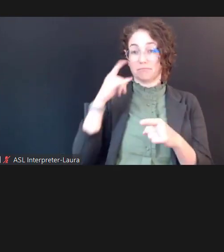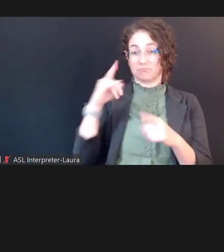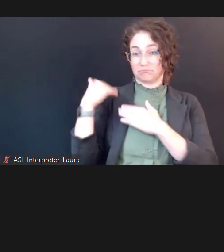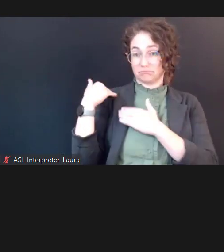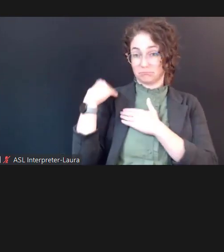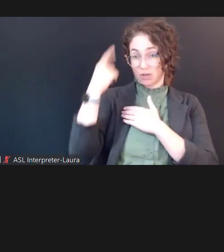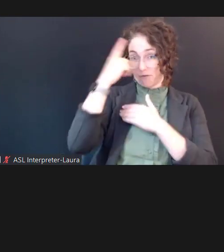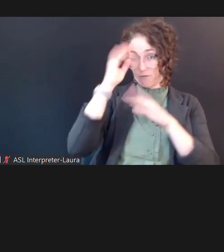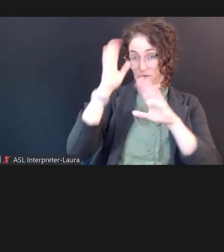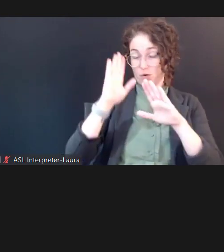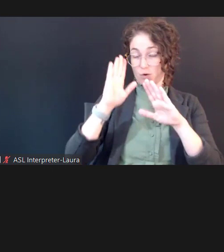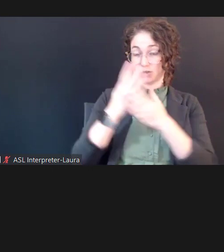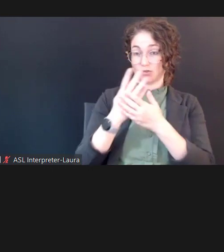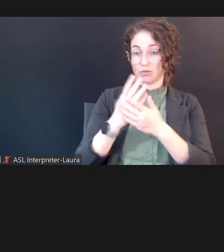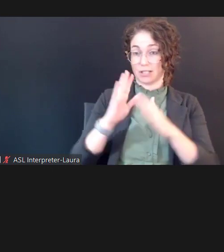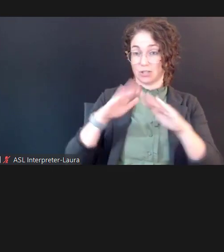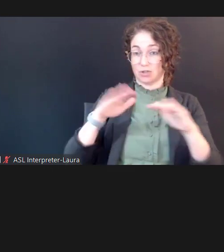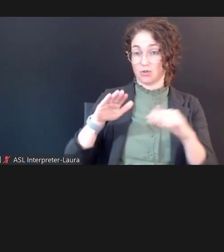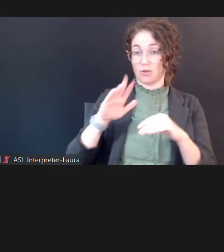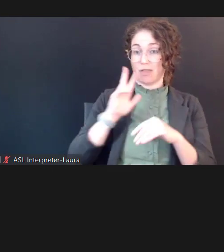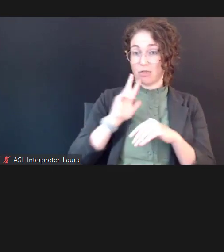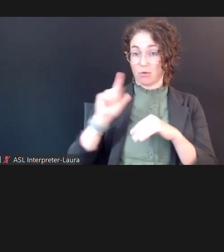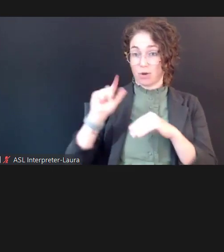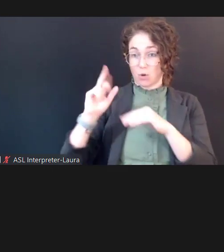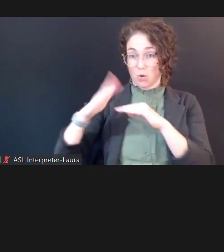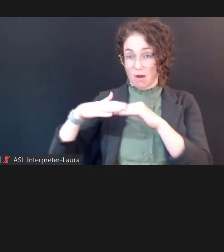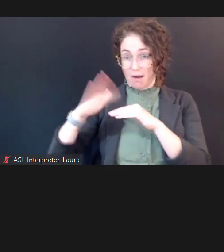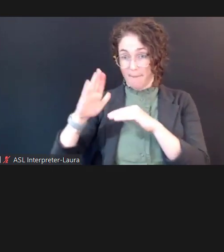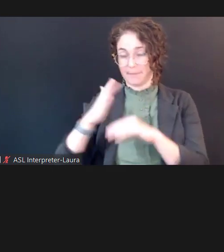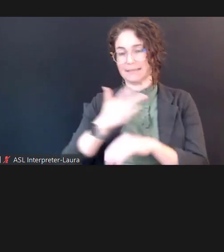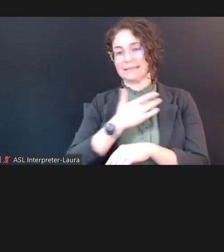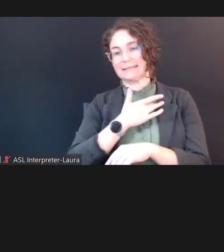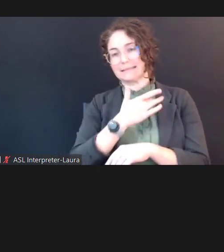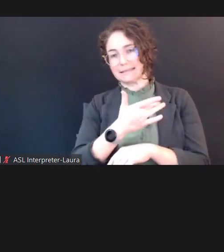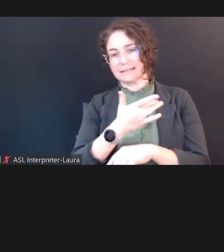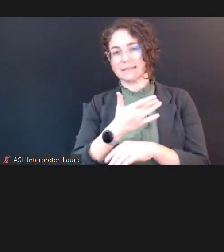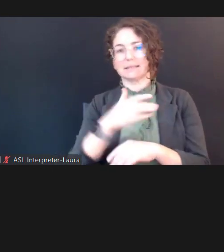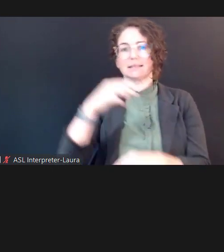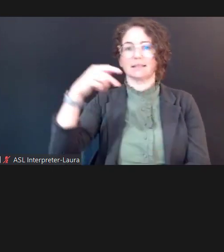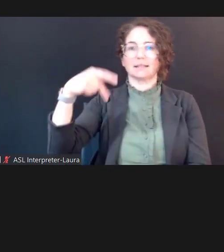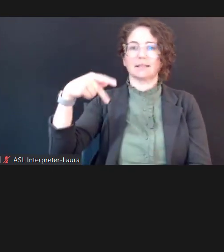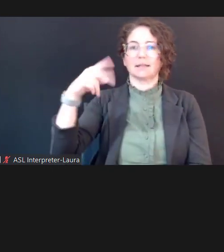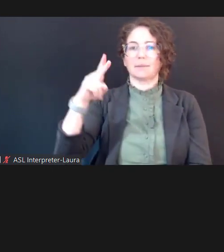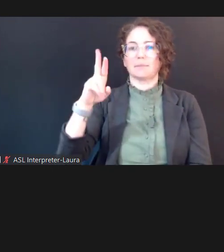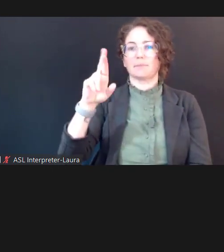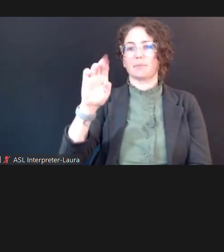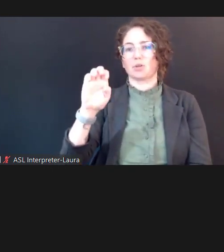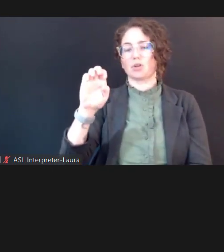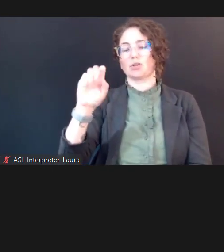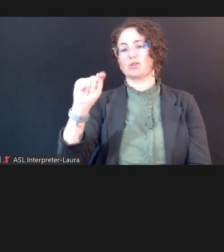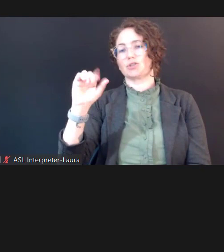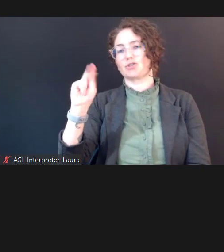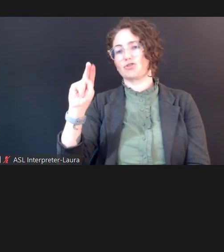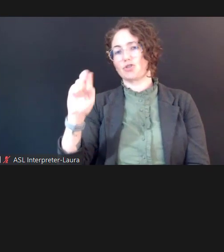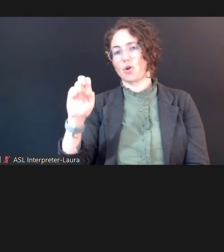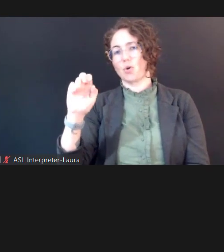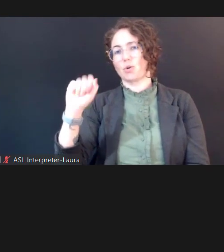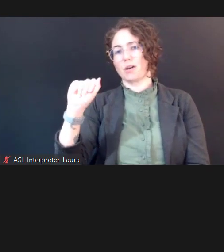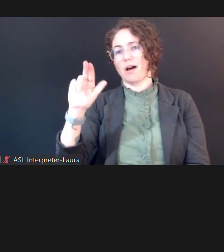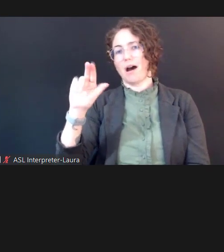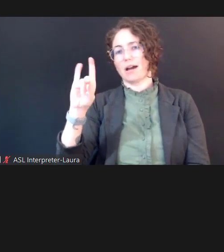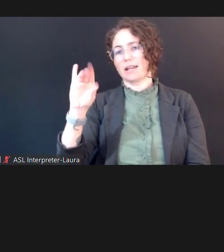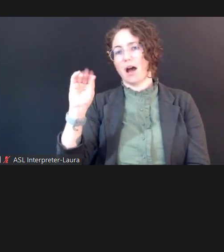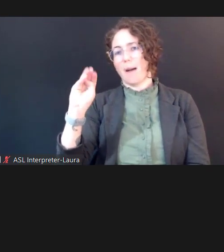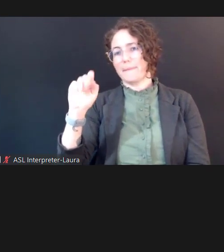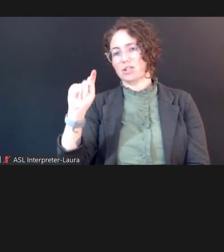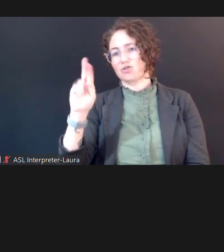screening children 3 years of age or older, historically, pure tone audiometry has been considered the recommended method